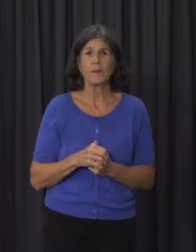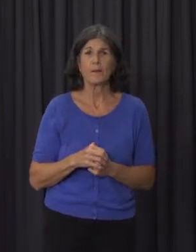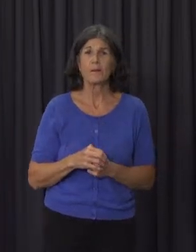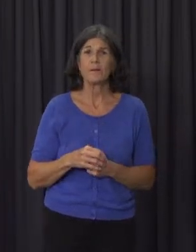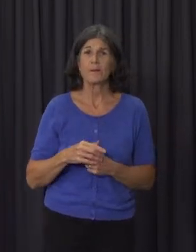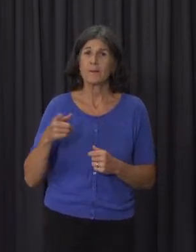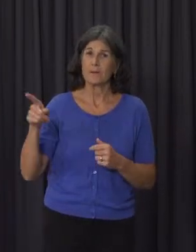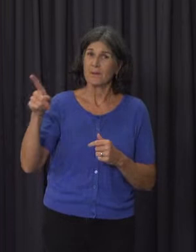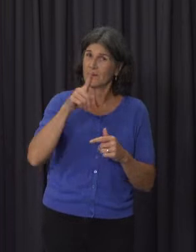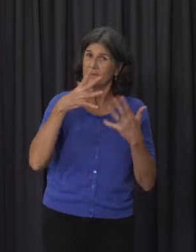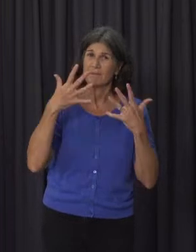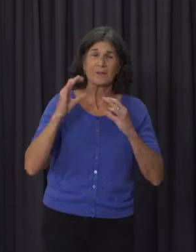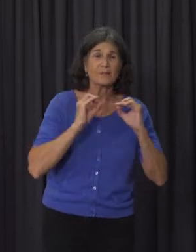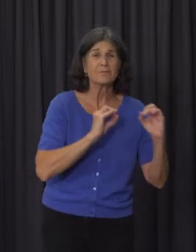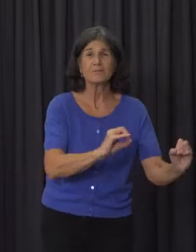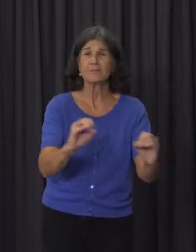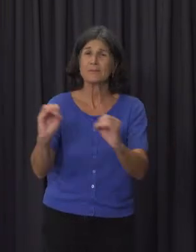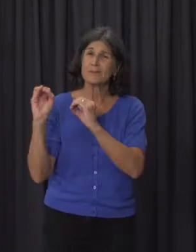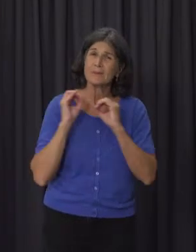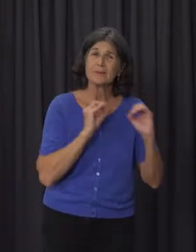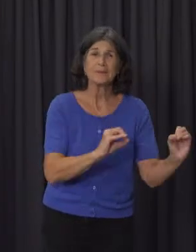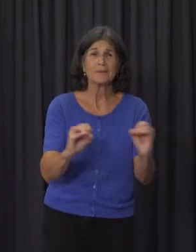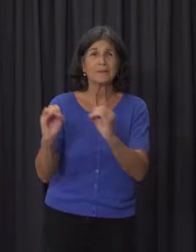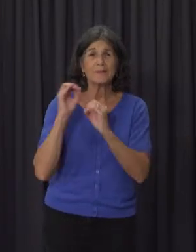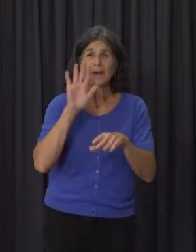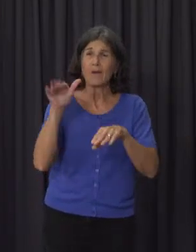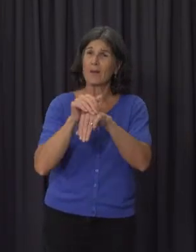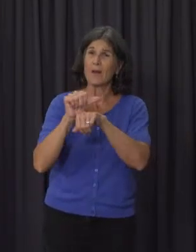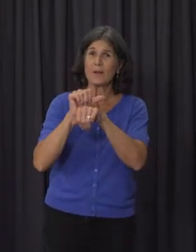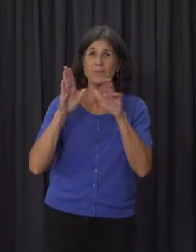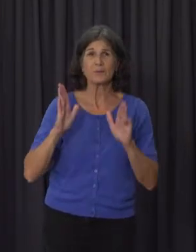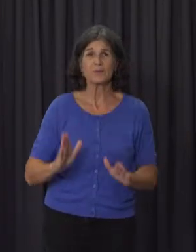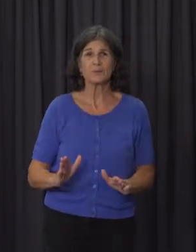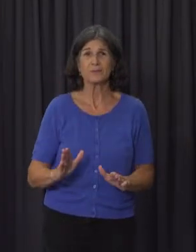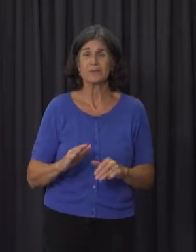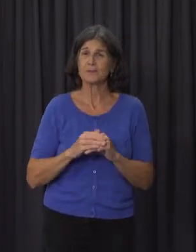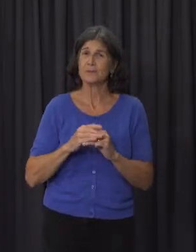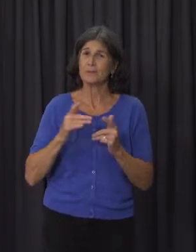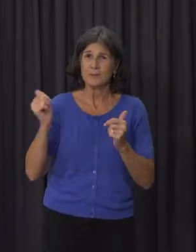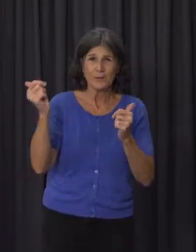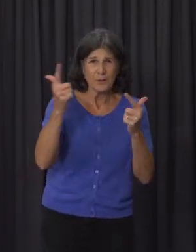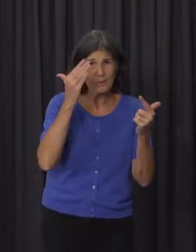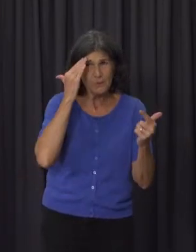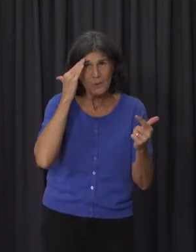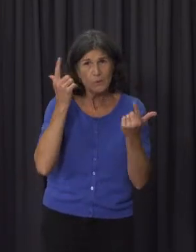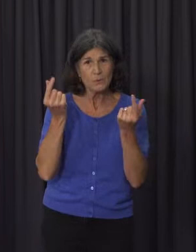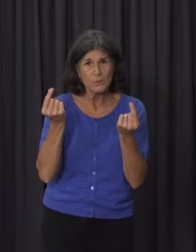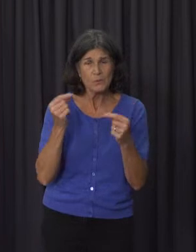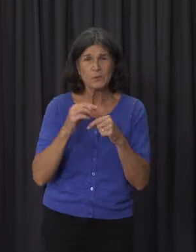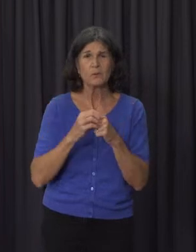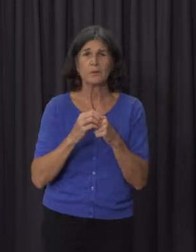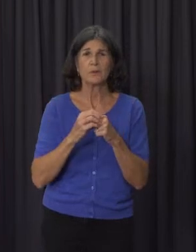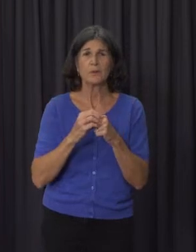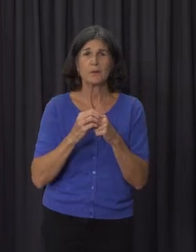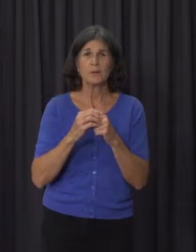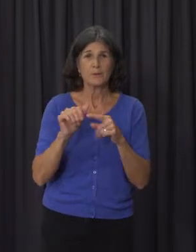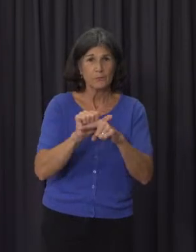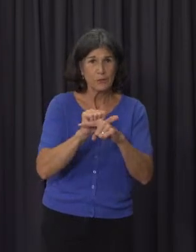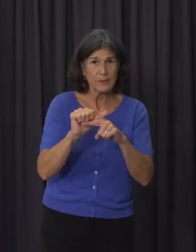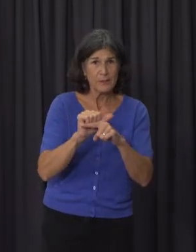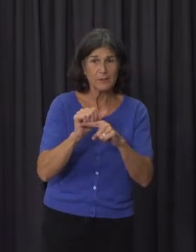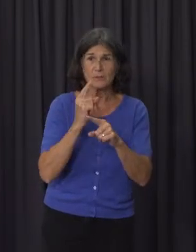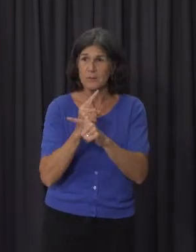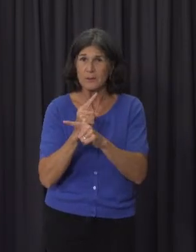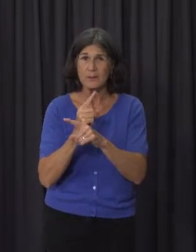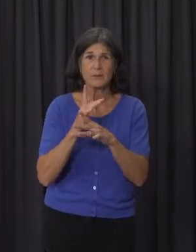and everyone needs to understand the risk because this is changing so quickly. People need to understand that there may be instances